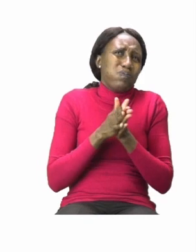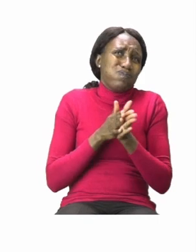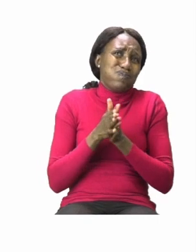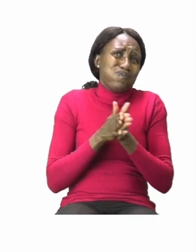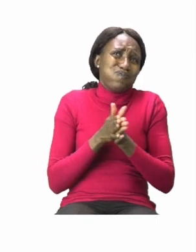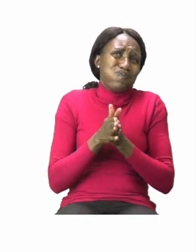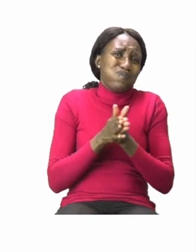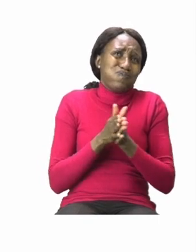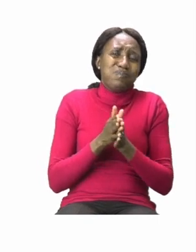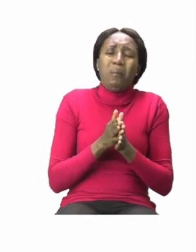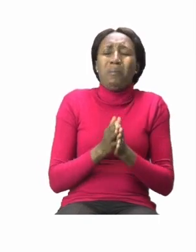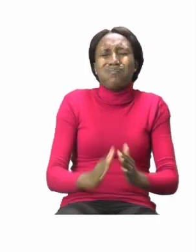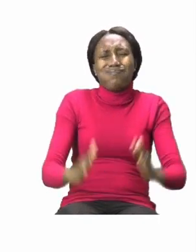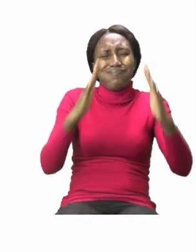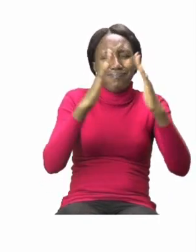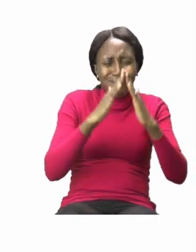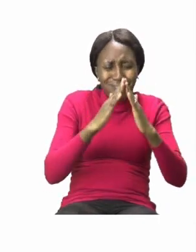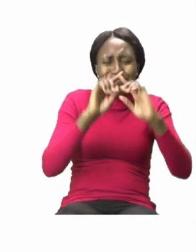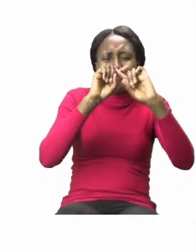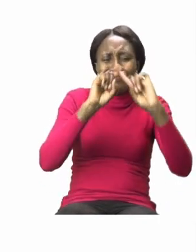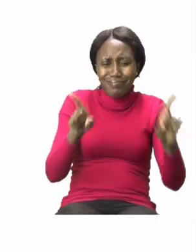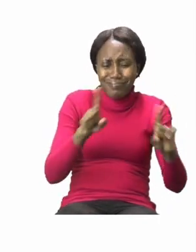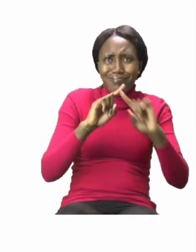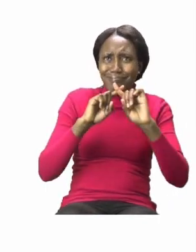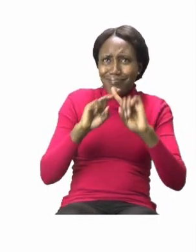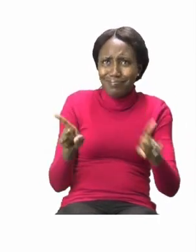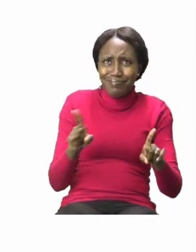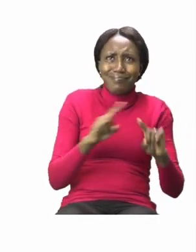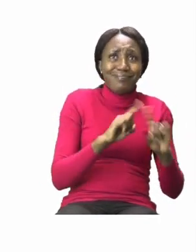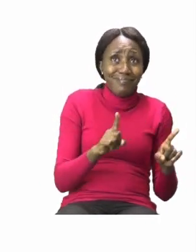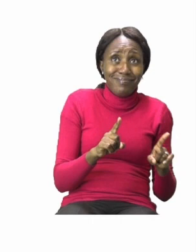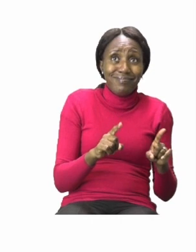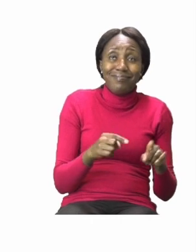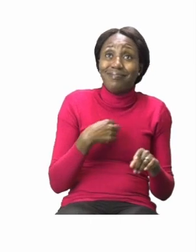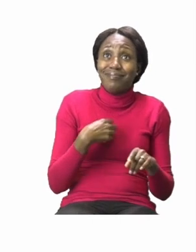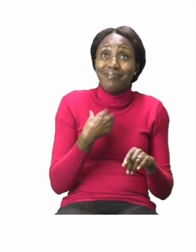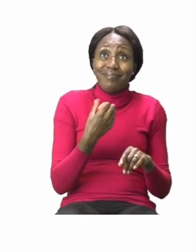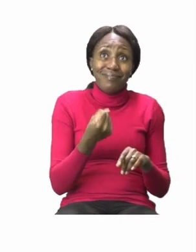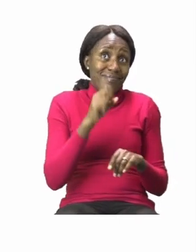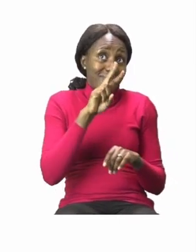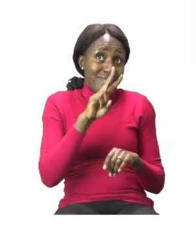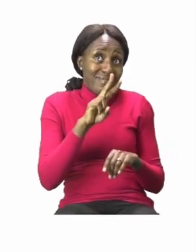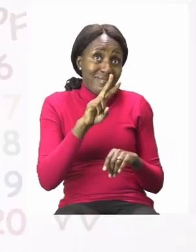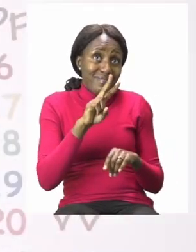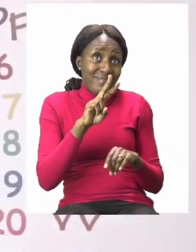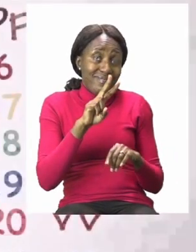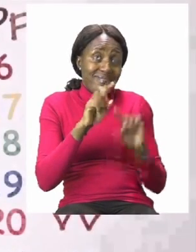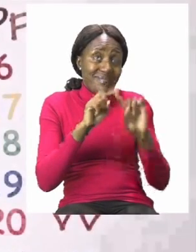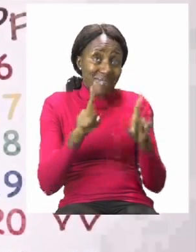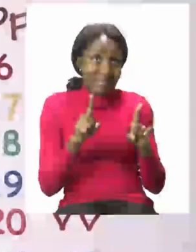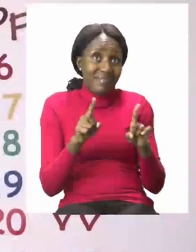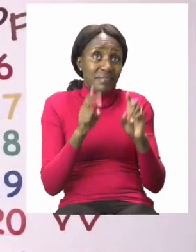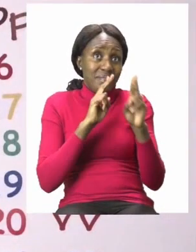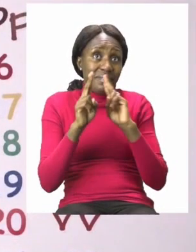are many different types of houses. I have 2 different types of houses on the board and I want us to talk about